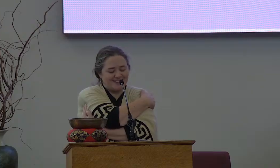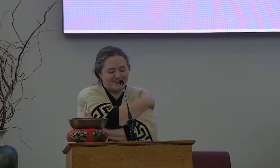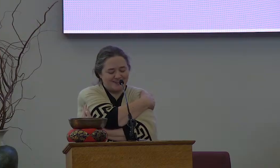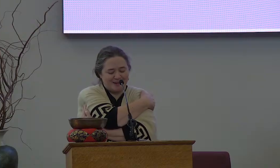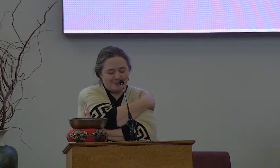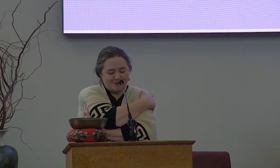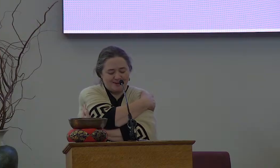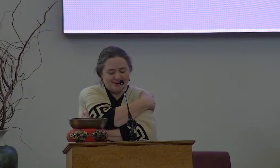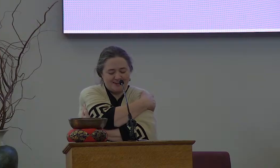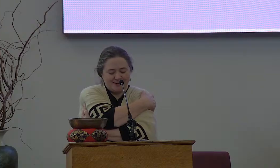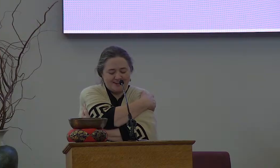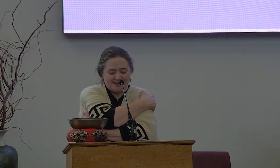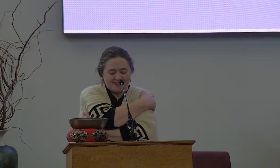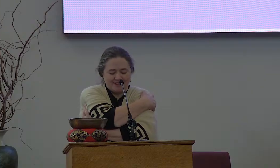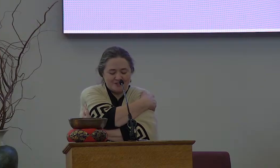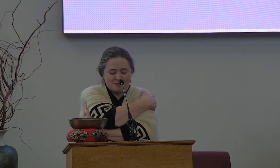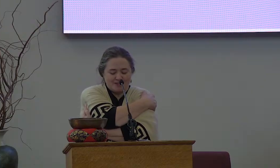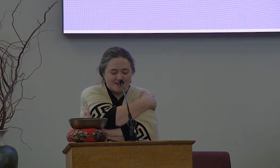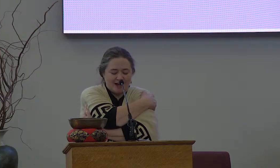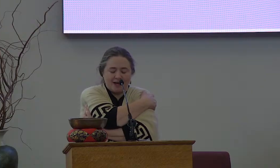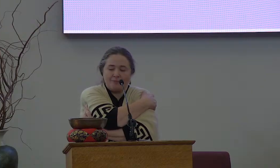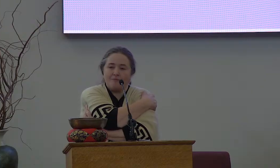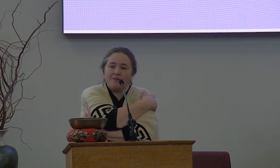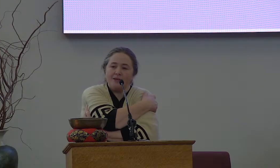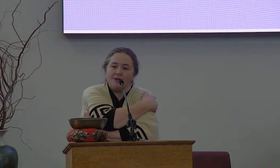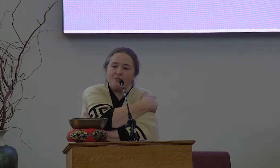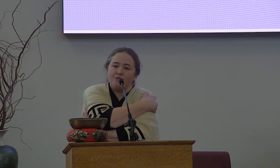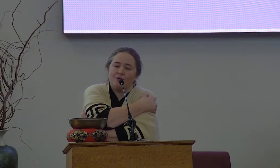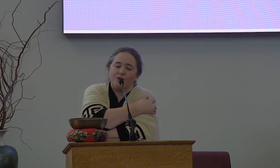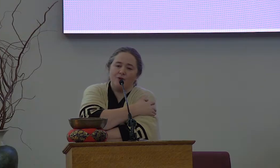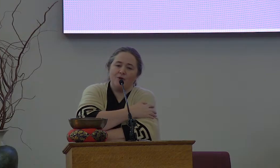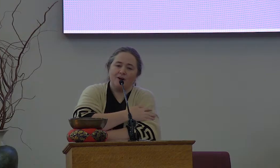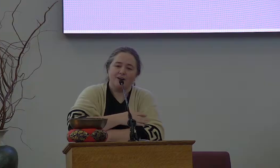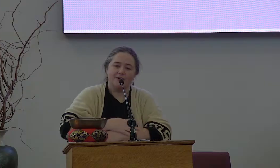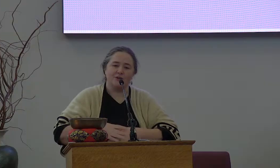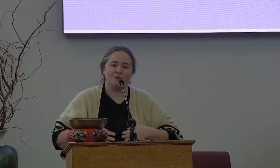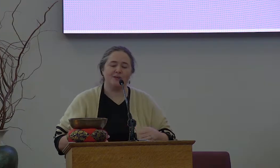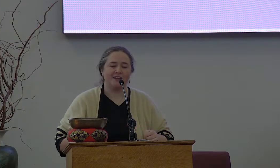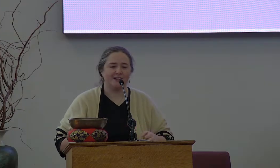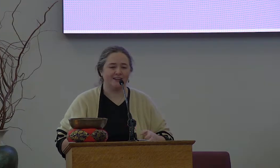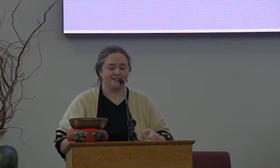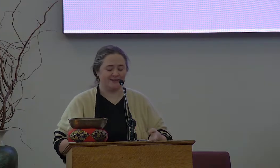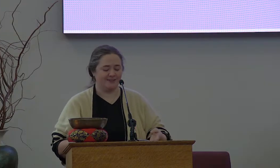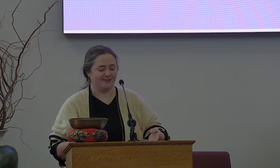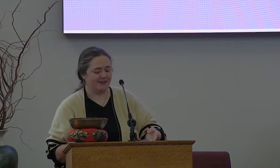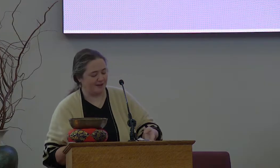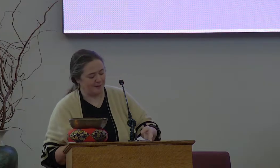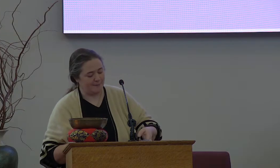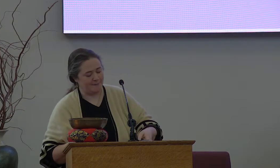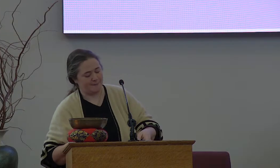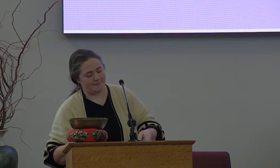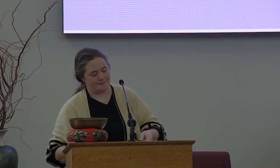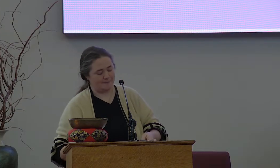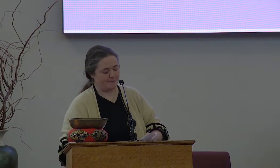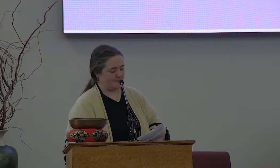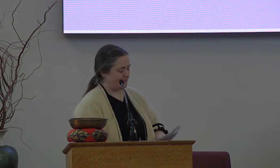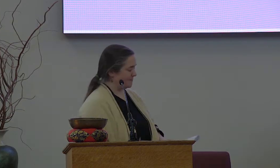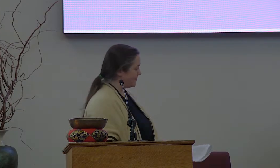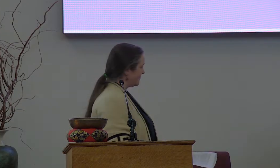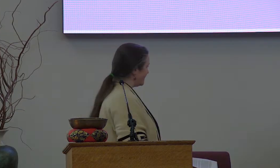Smile at your neighbor. Let this be a time for your new beginning.